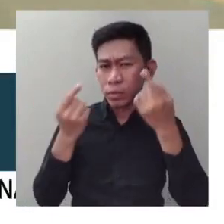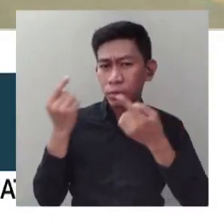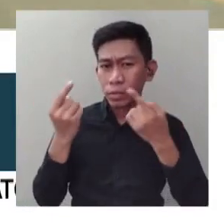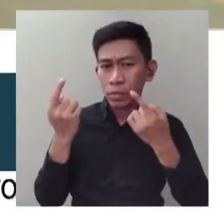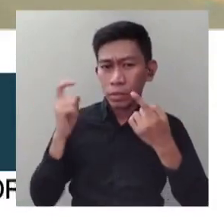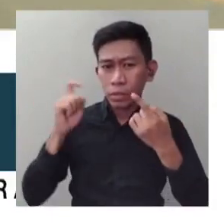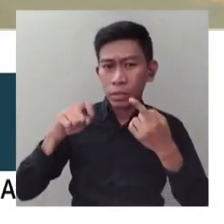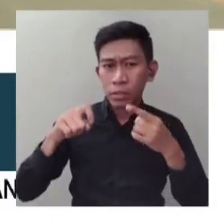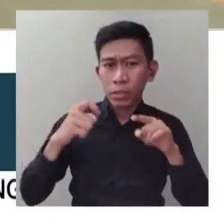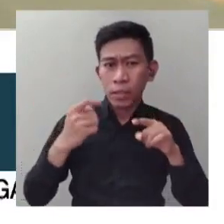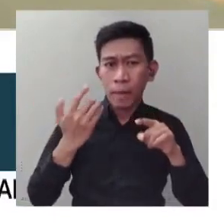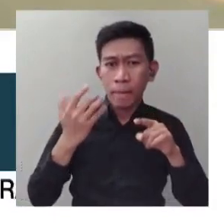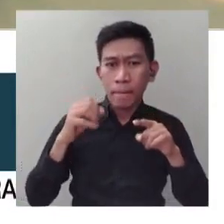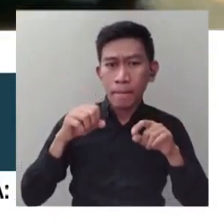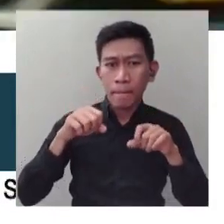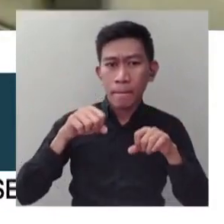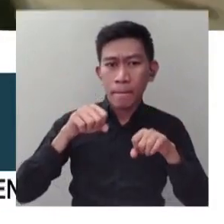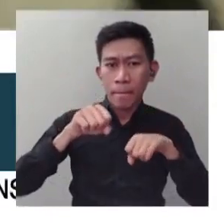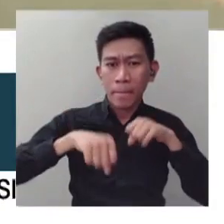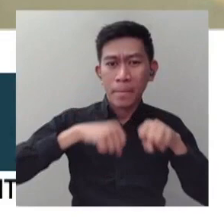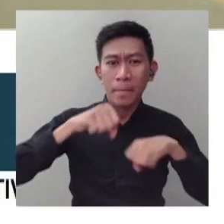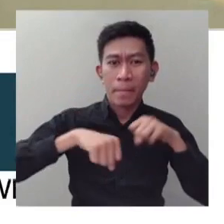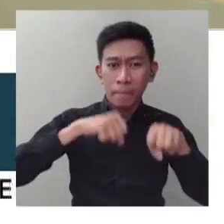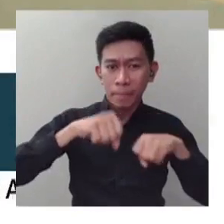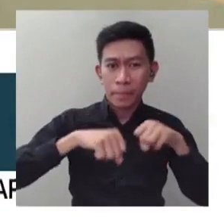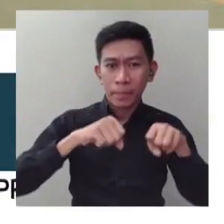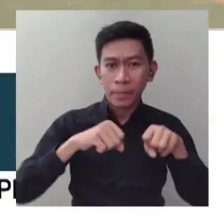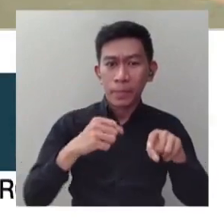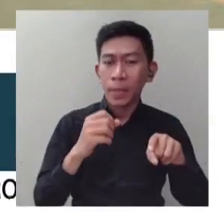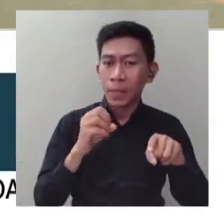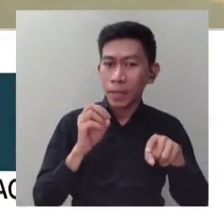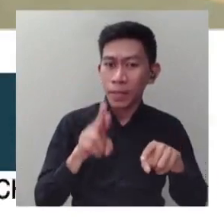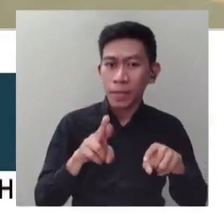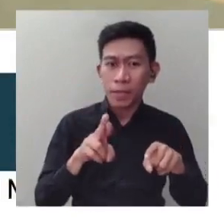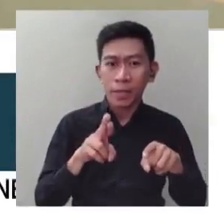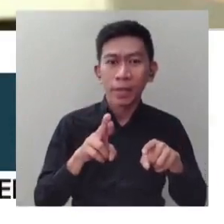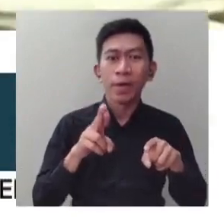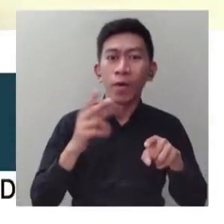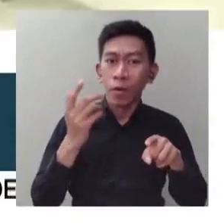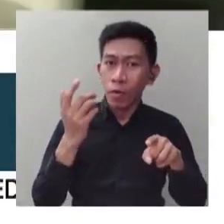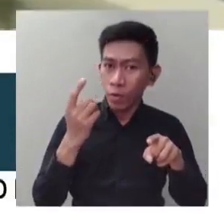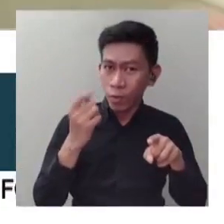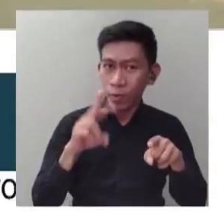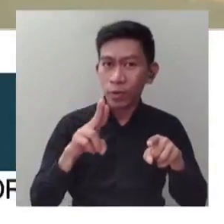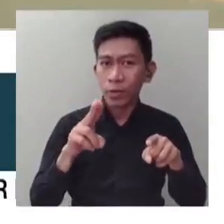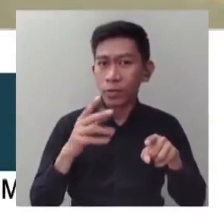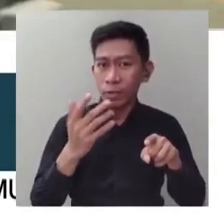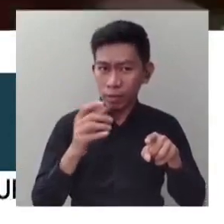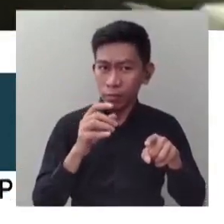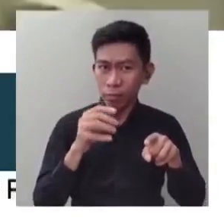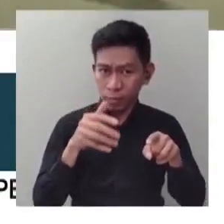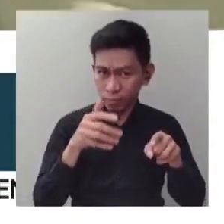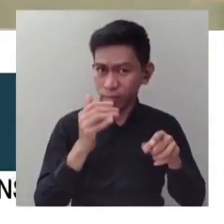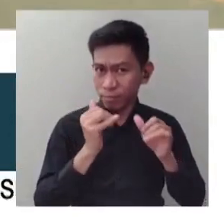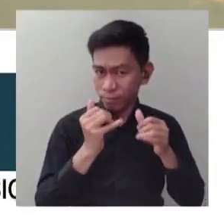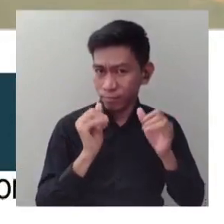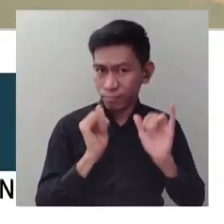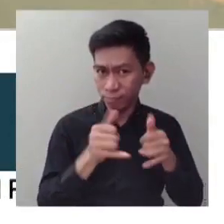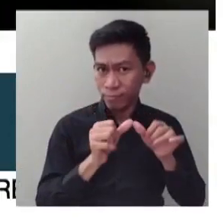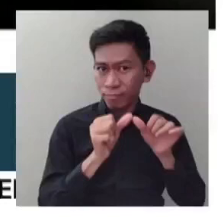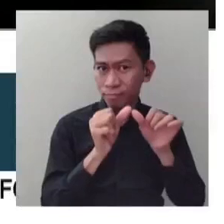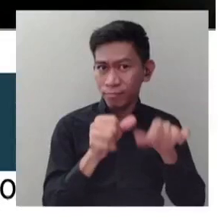this point, or kailangan na ba natin i-adjust ang ating bicycle lane to accommodate other vehicles as